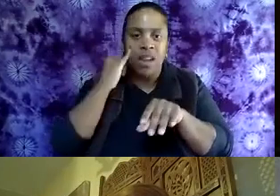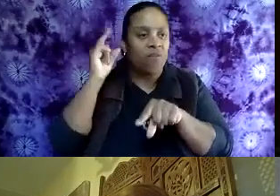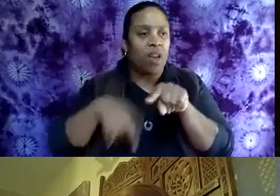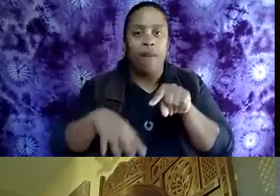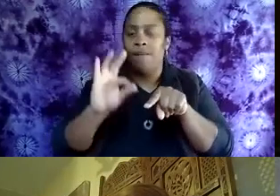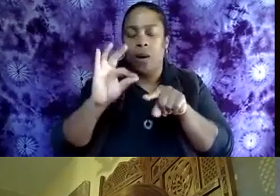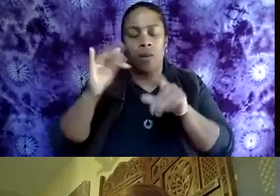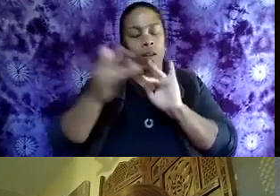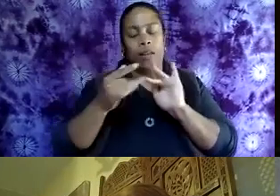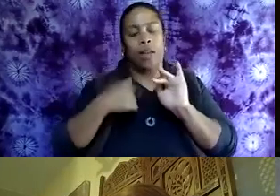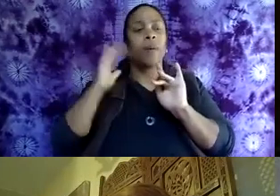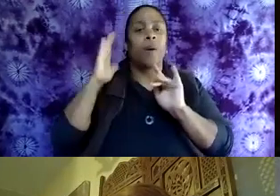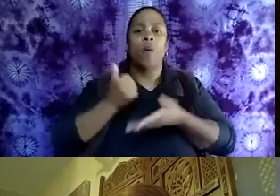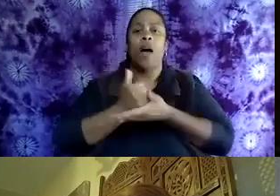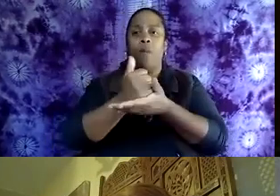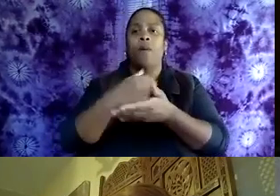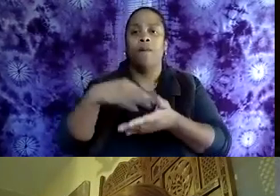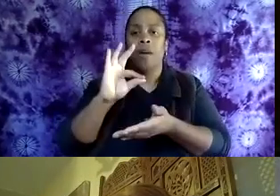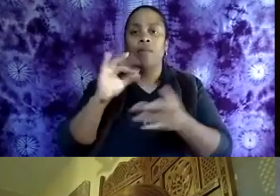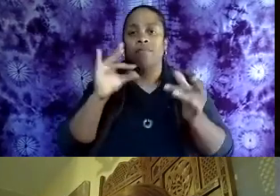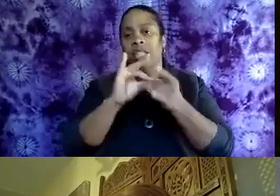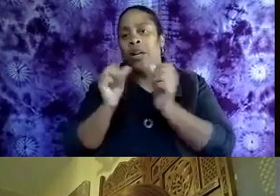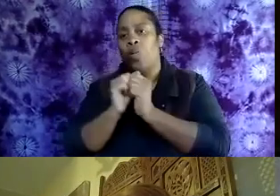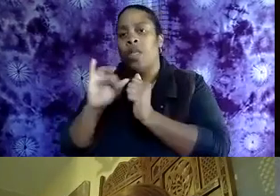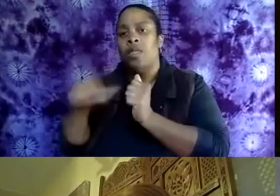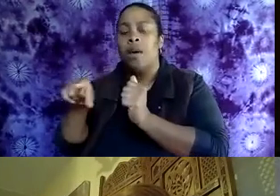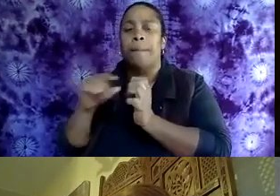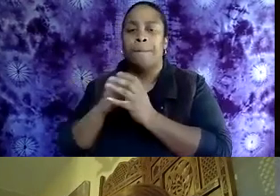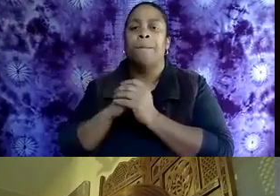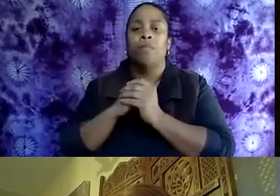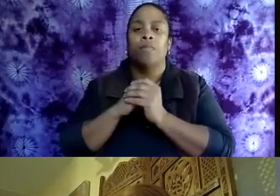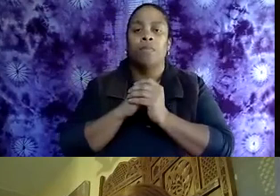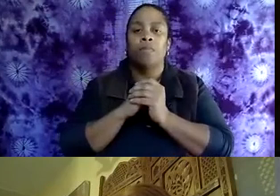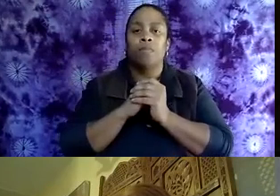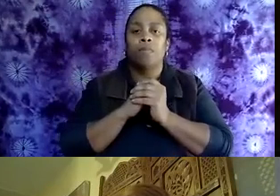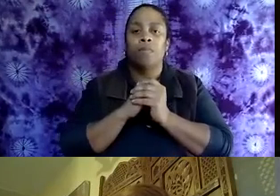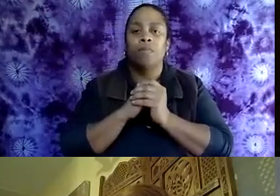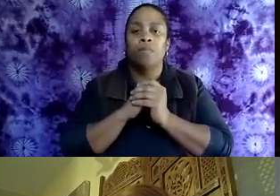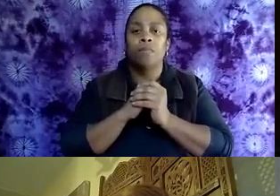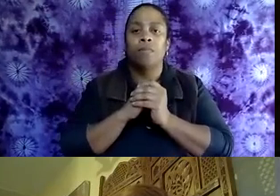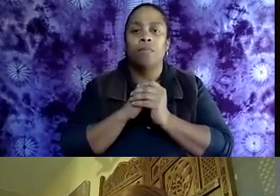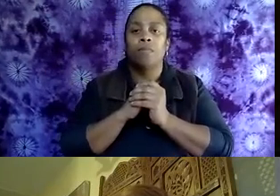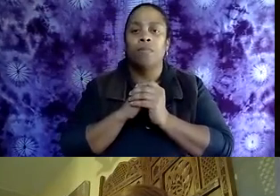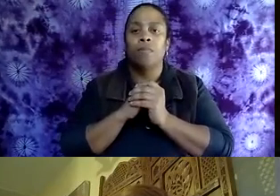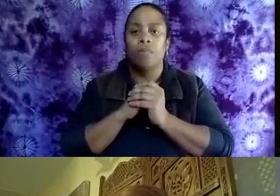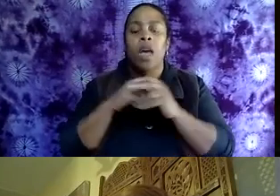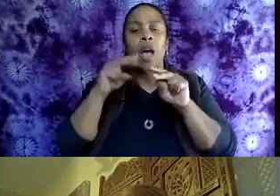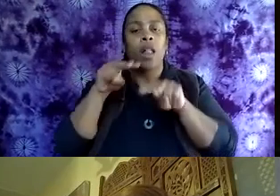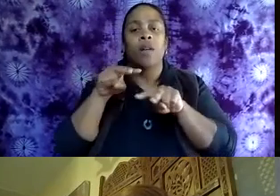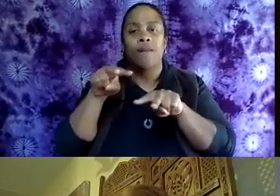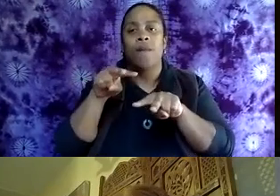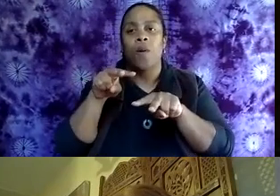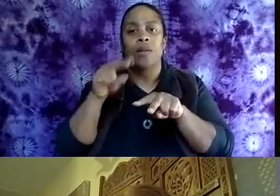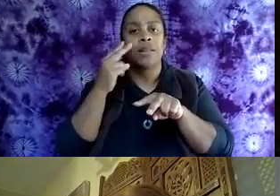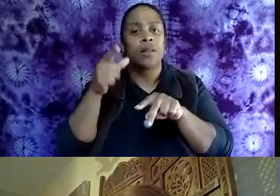and I will help you get connected to them. And information again about all of our upcoming events are right there in the chat as well. Look forward to being with you. And